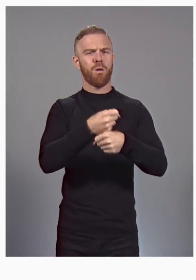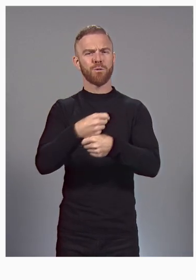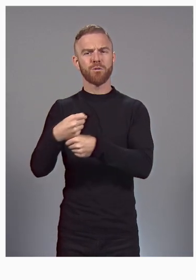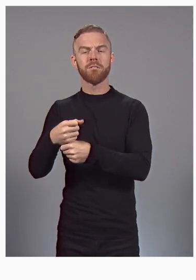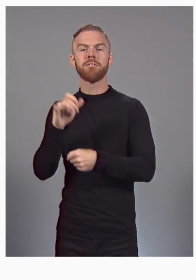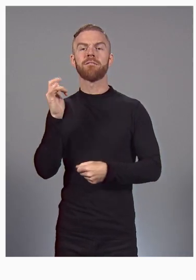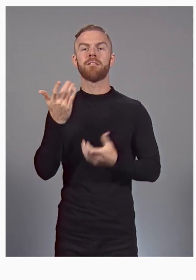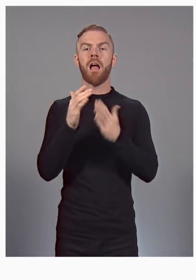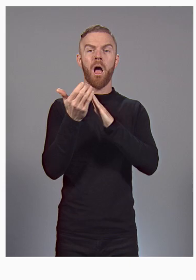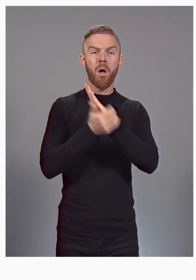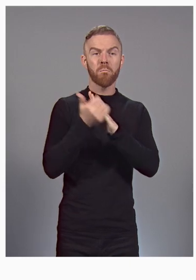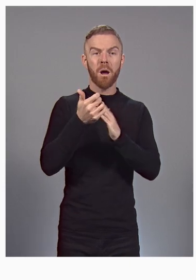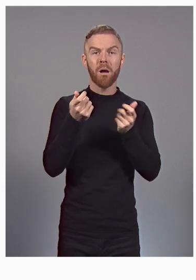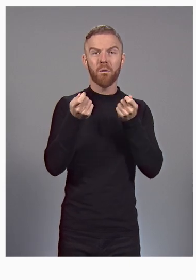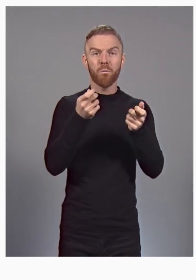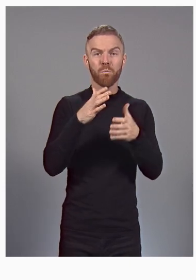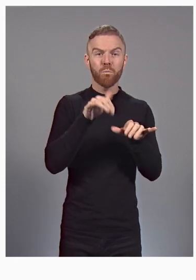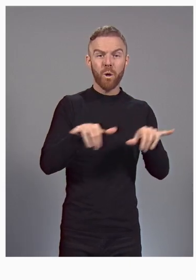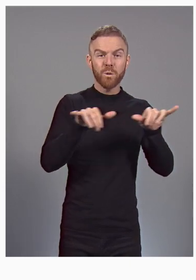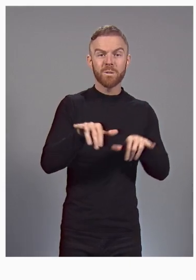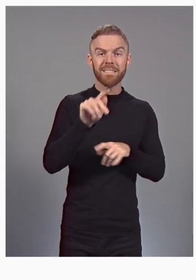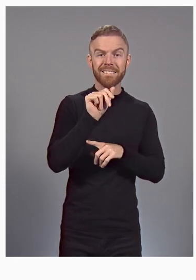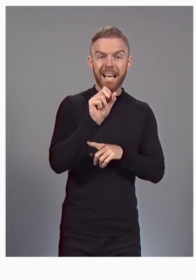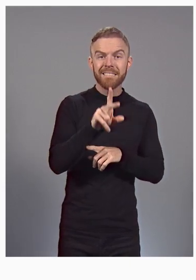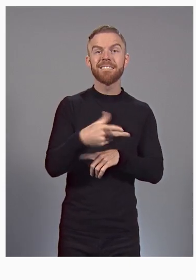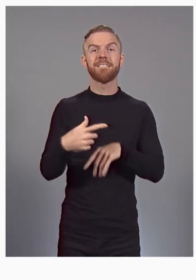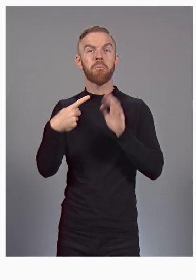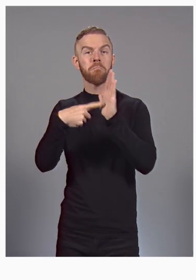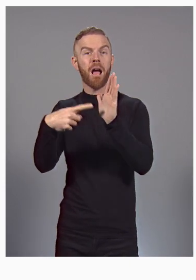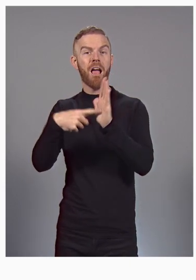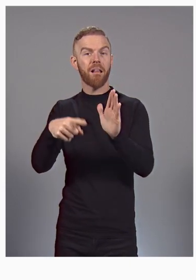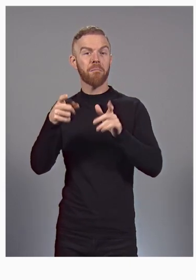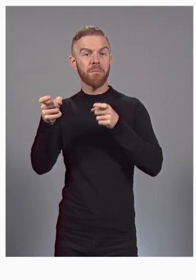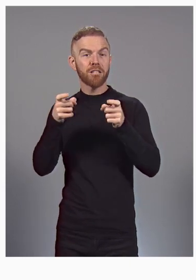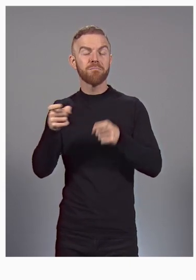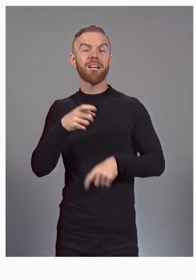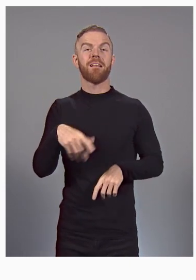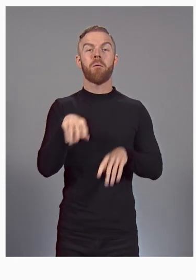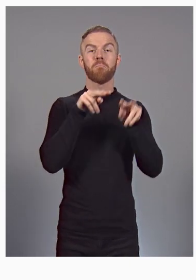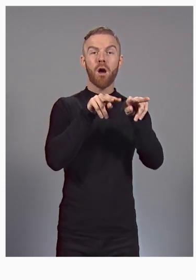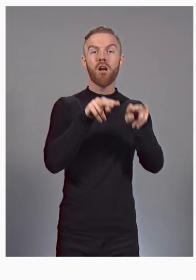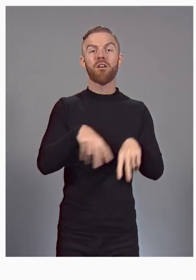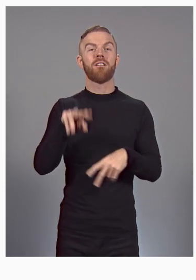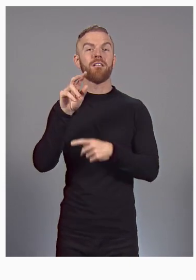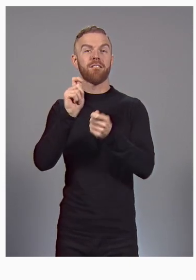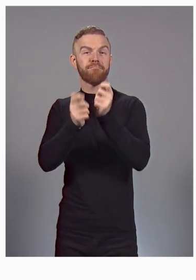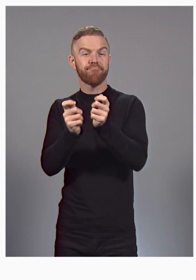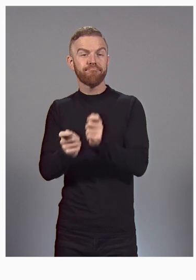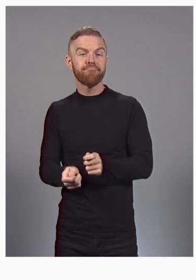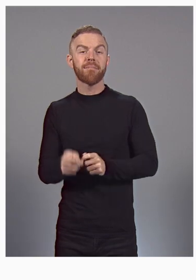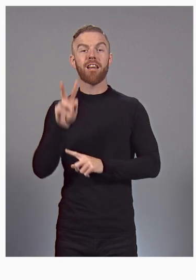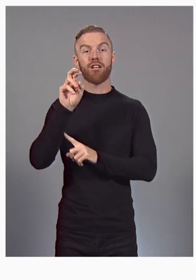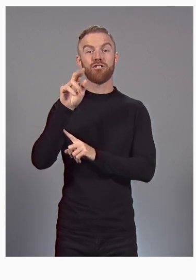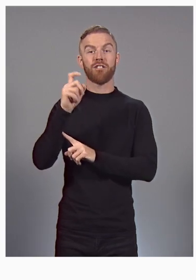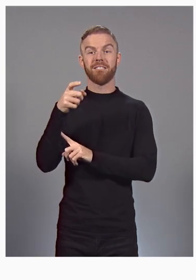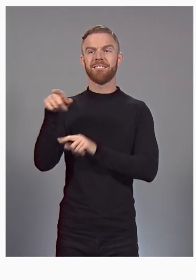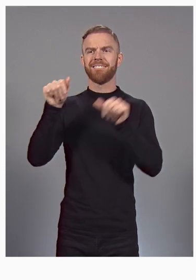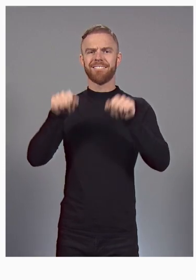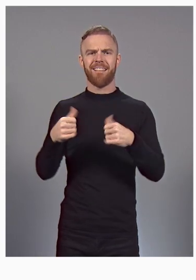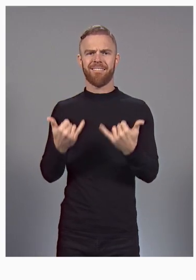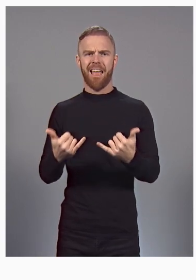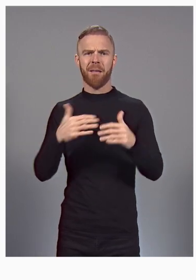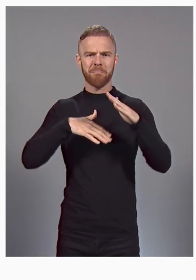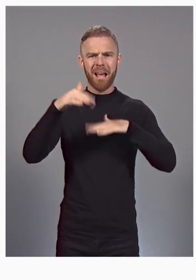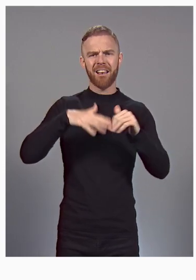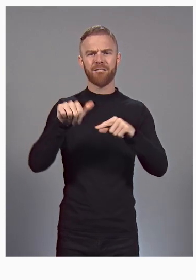management, monitoring, and versioning. With Vertex AI, data scientists can now build and train ML models